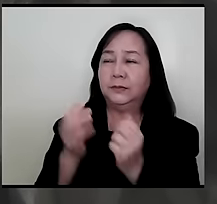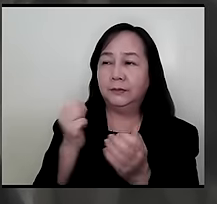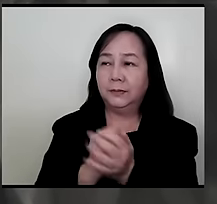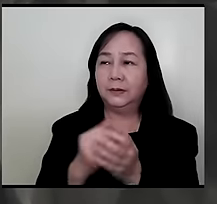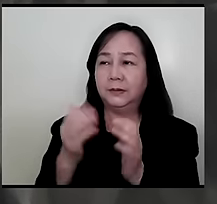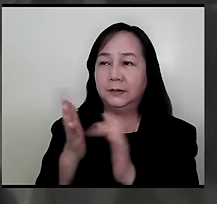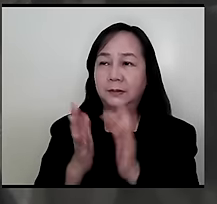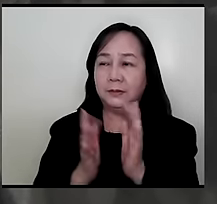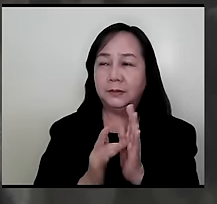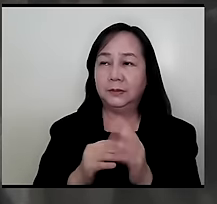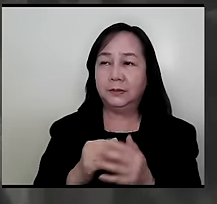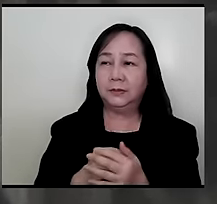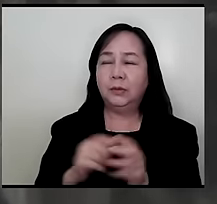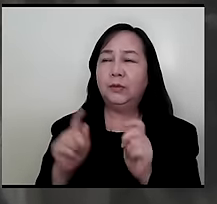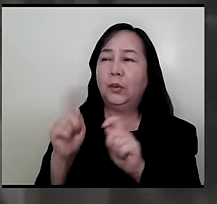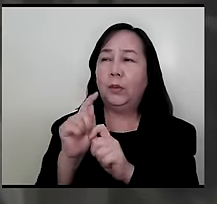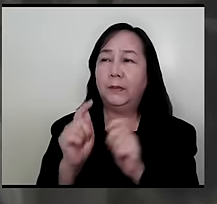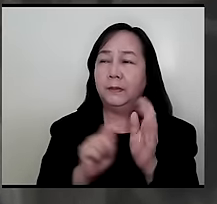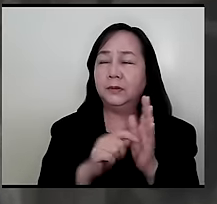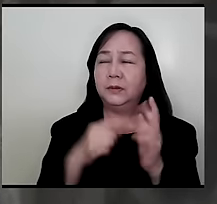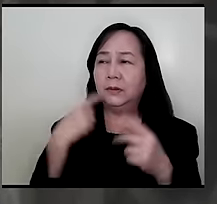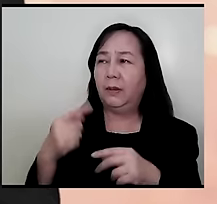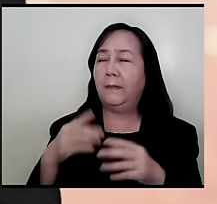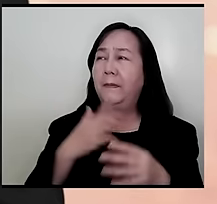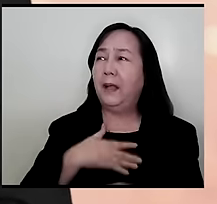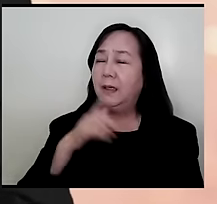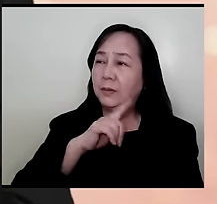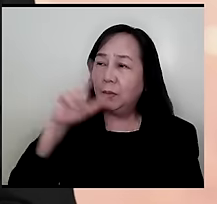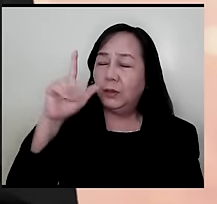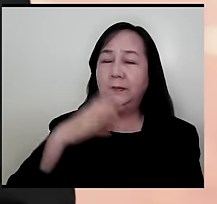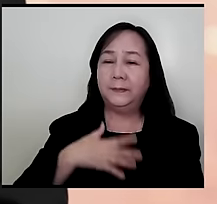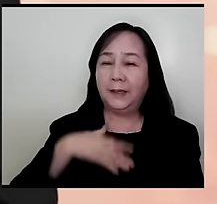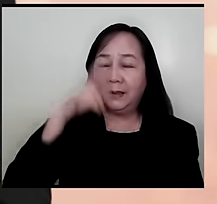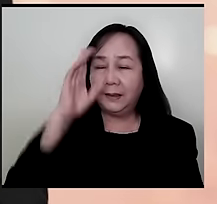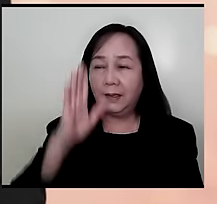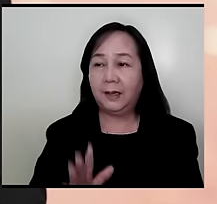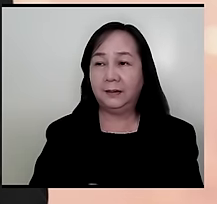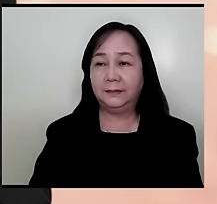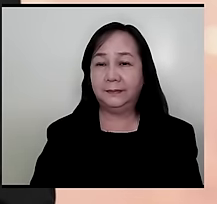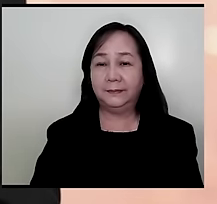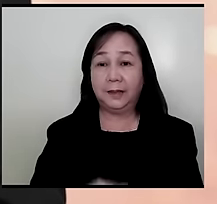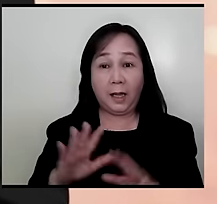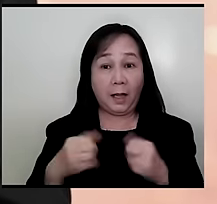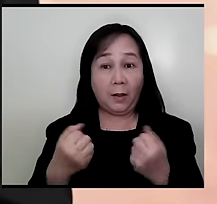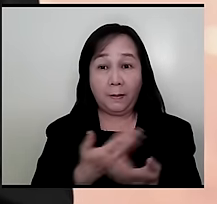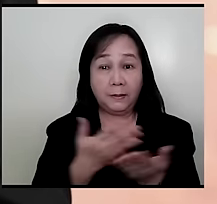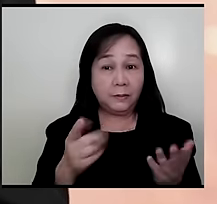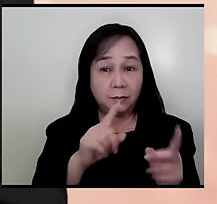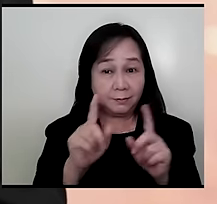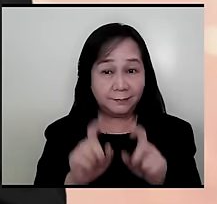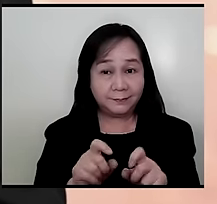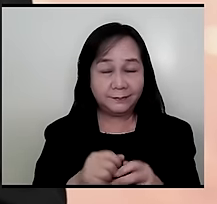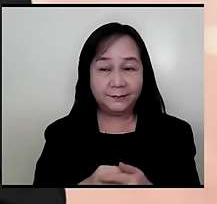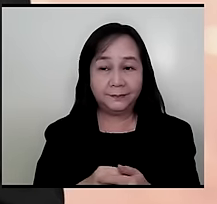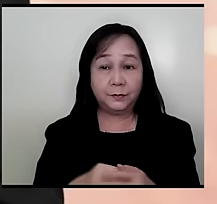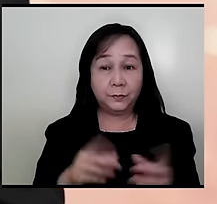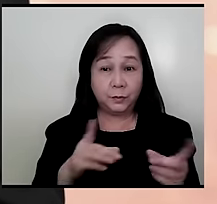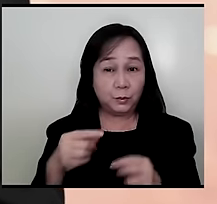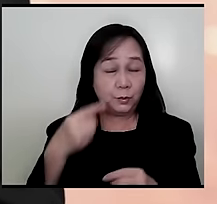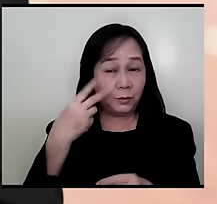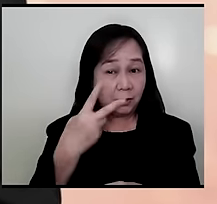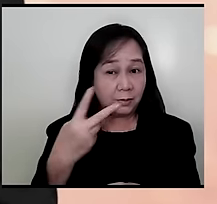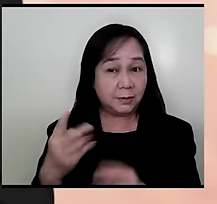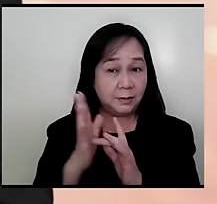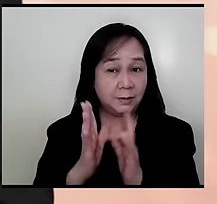proclaims, "My Lord and my God." How about you? Do you see Jesus triumphant